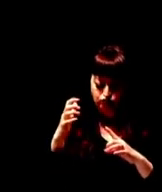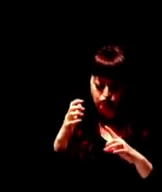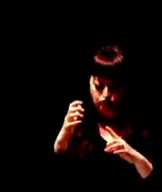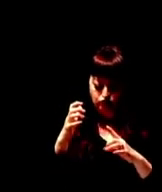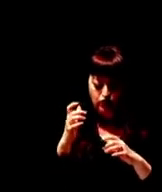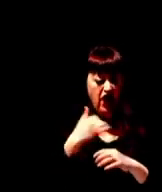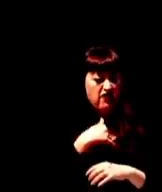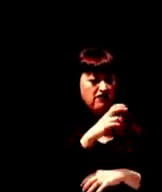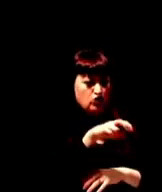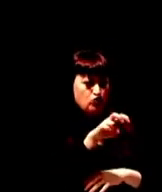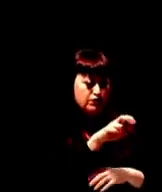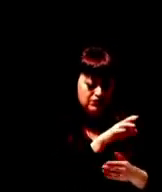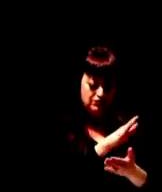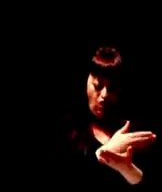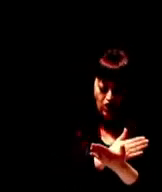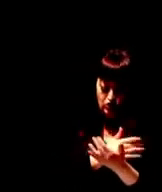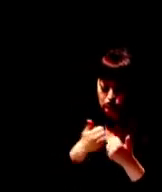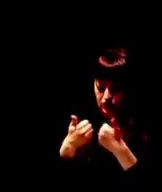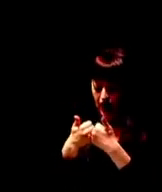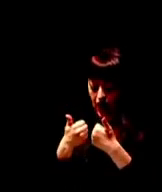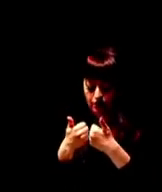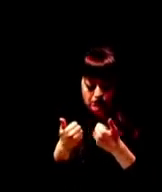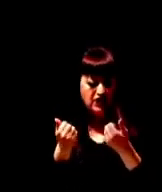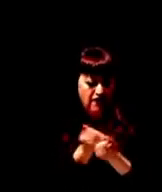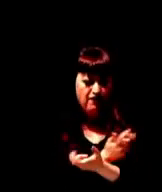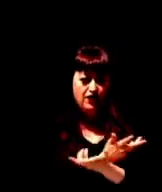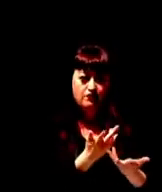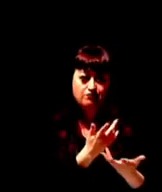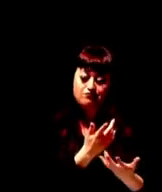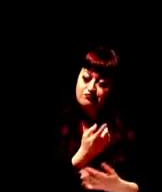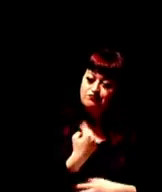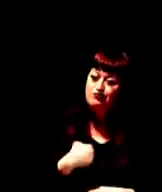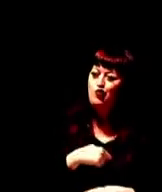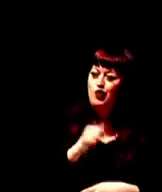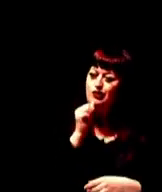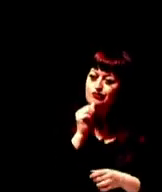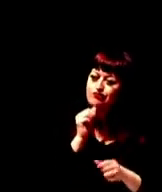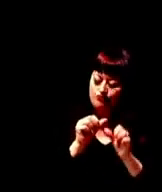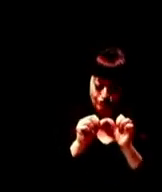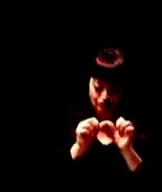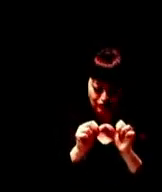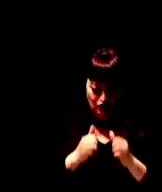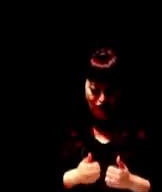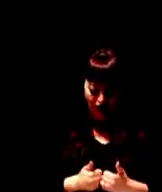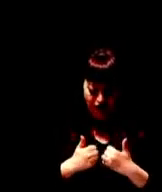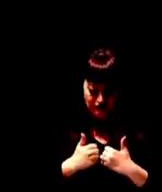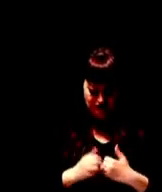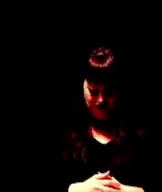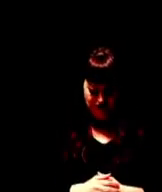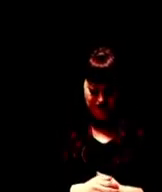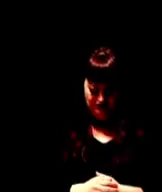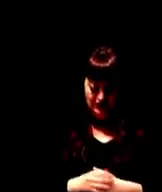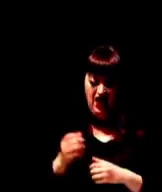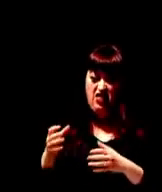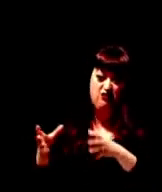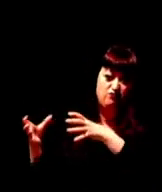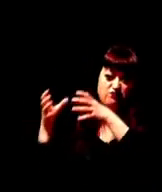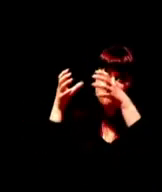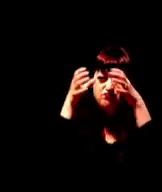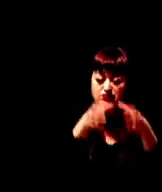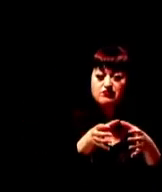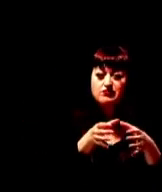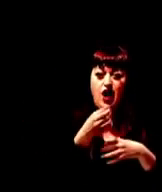concerts, games, everything. We survived it, just to be shoved into high school immediately